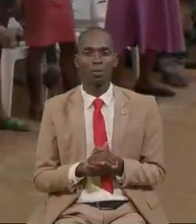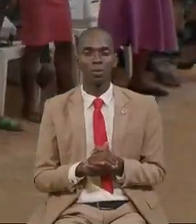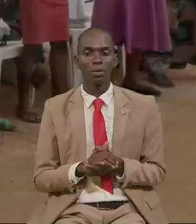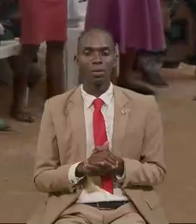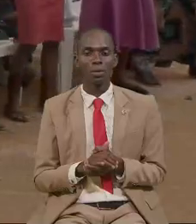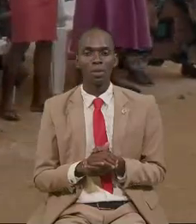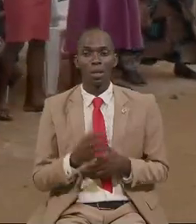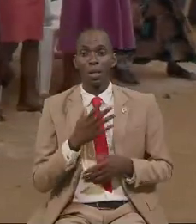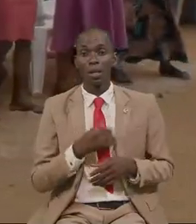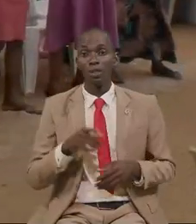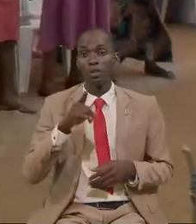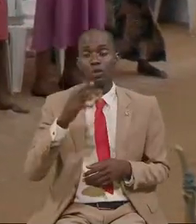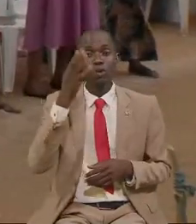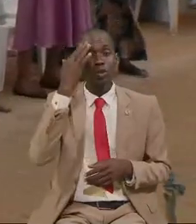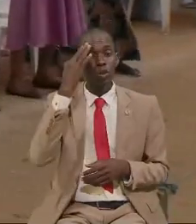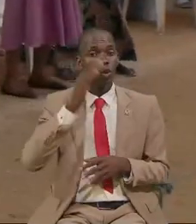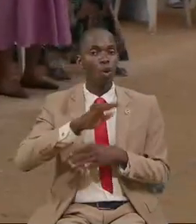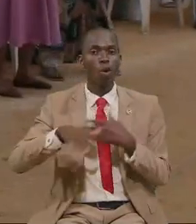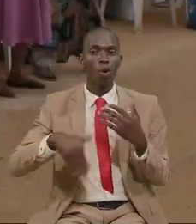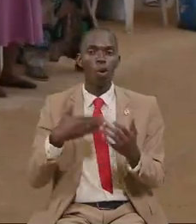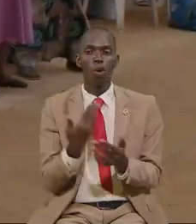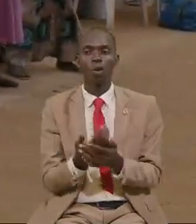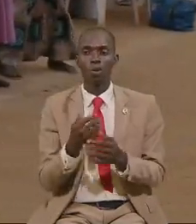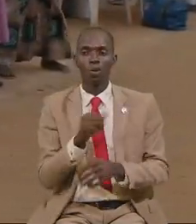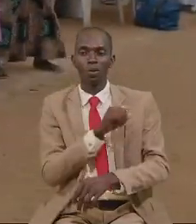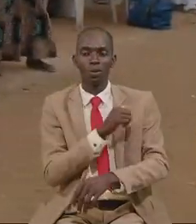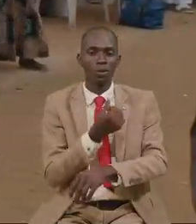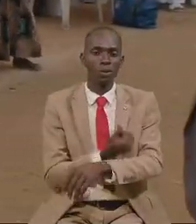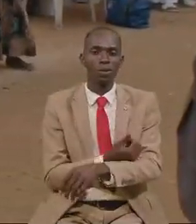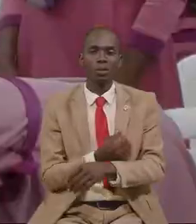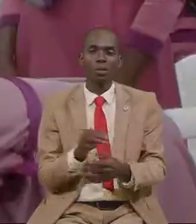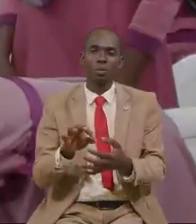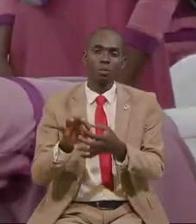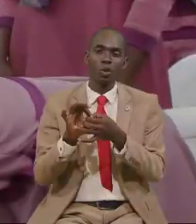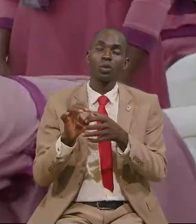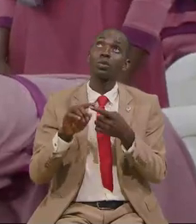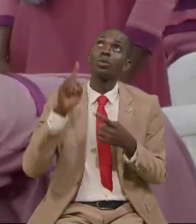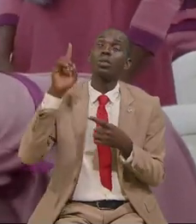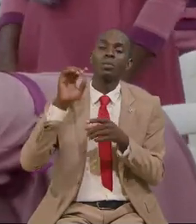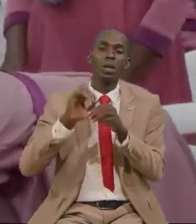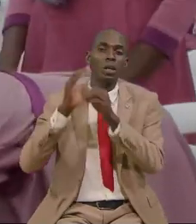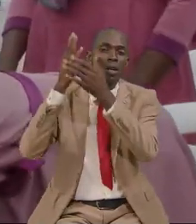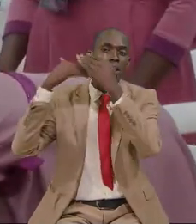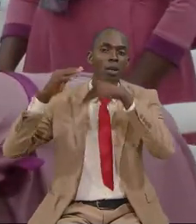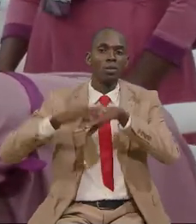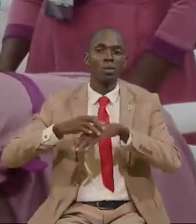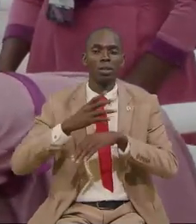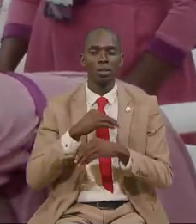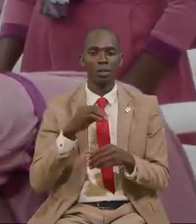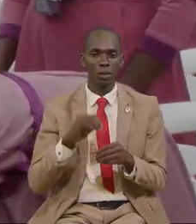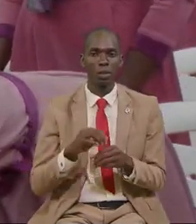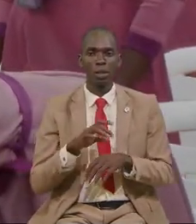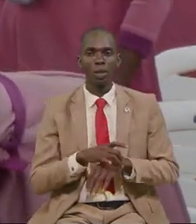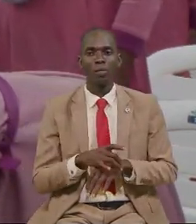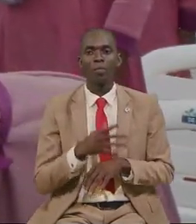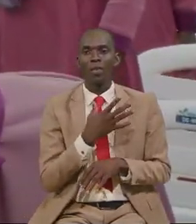And you know, all authority belongs to him in heaven and in earth. And it's